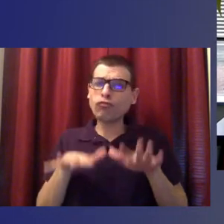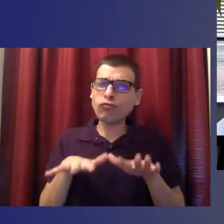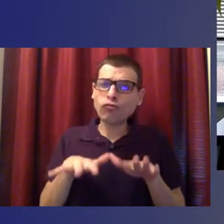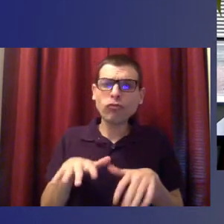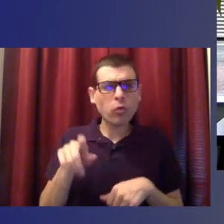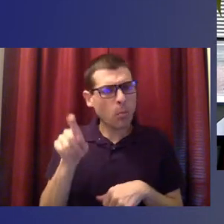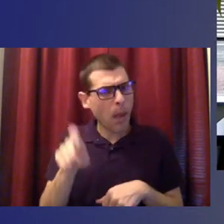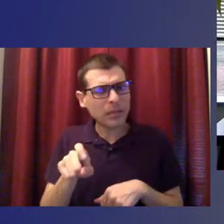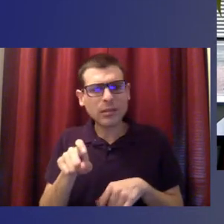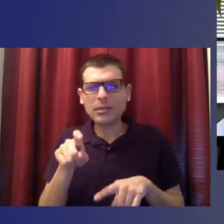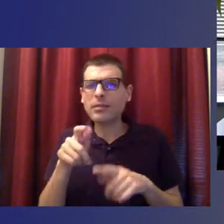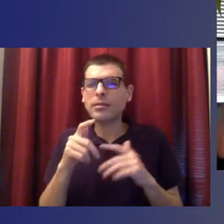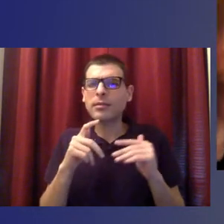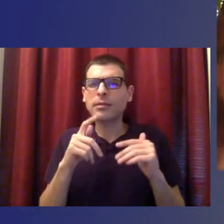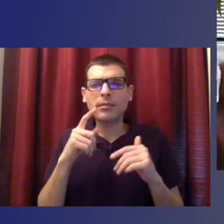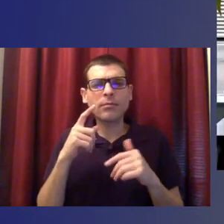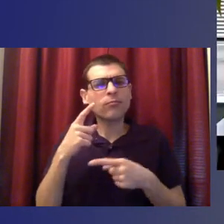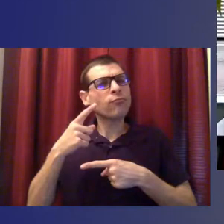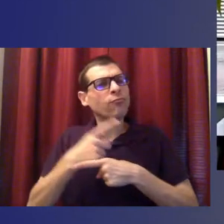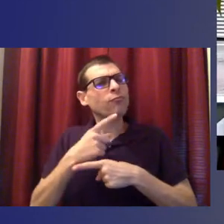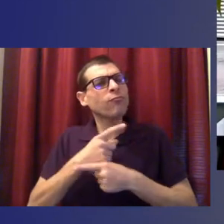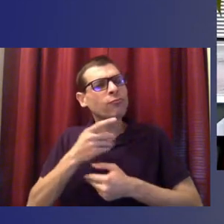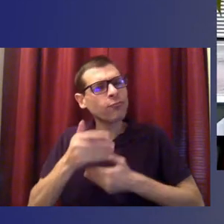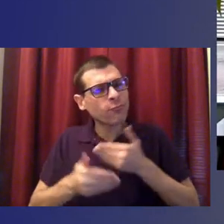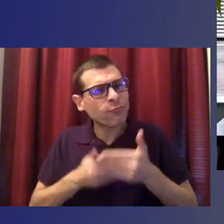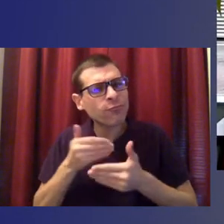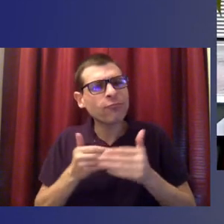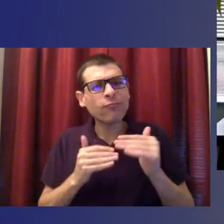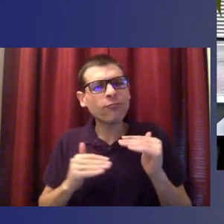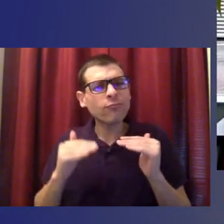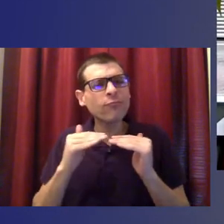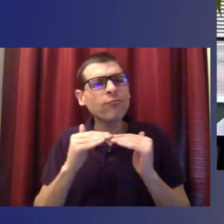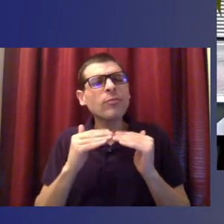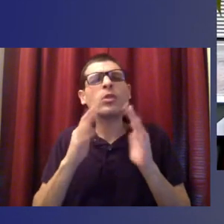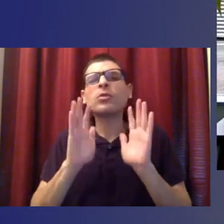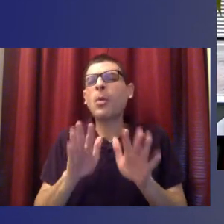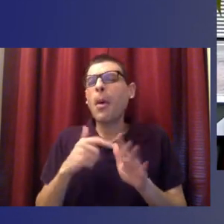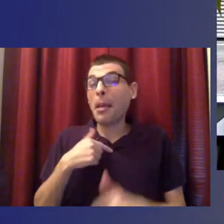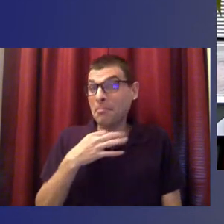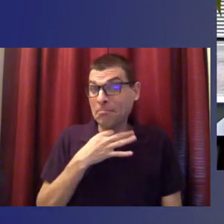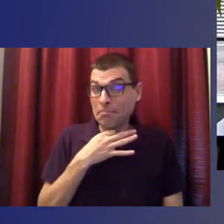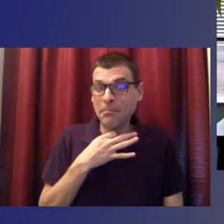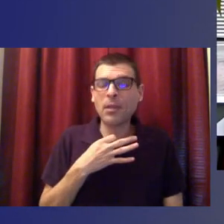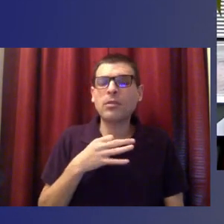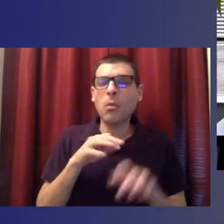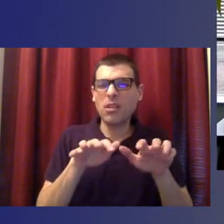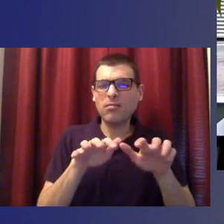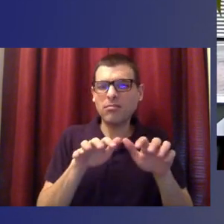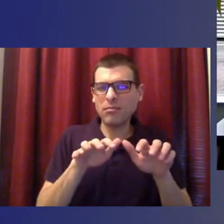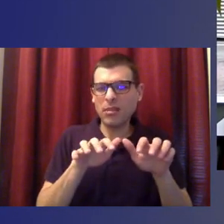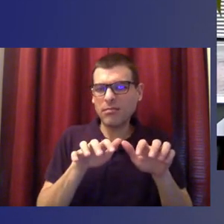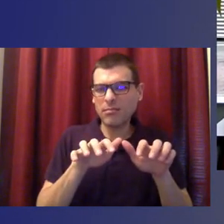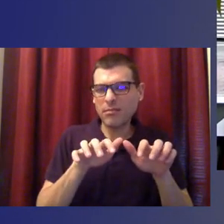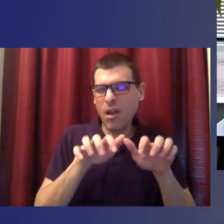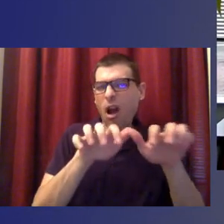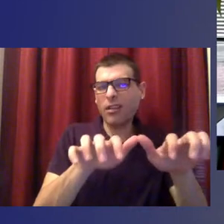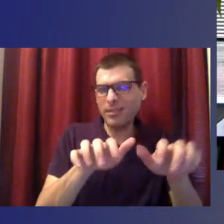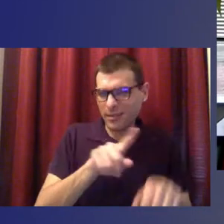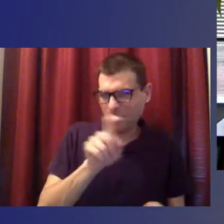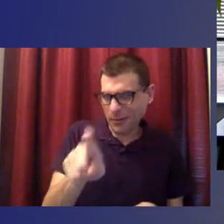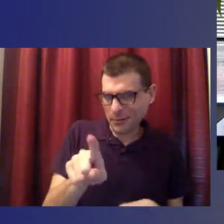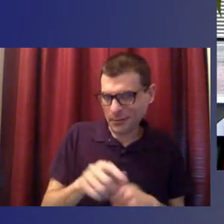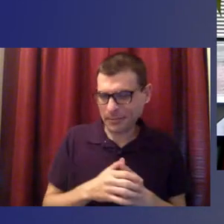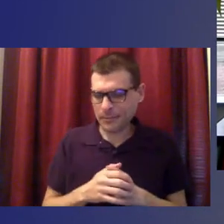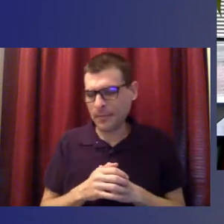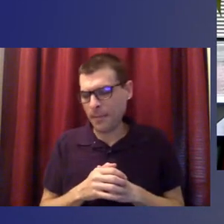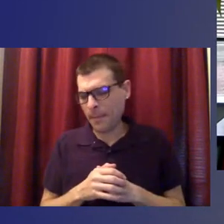coin, bearing that in mind as I asked this question. So one of the questions from the audience was, are there plans to